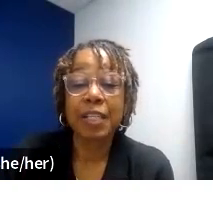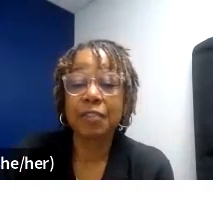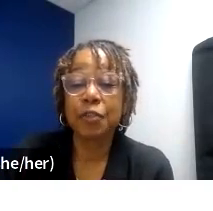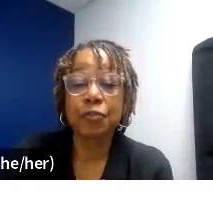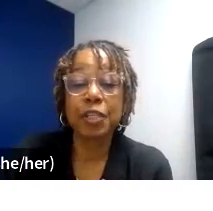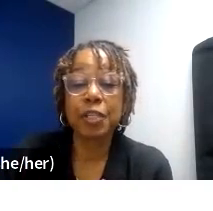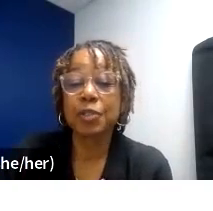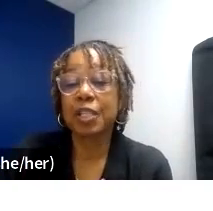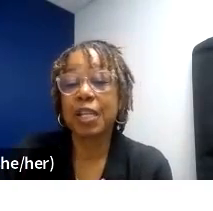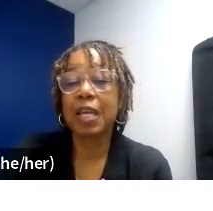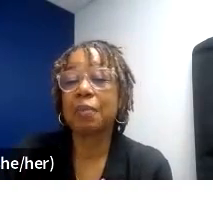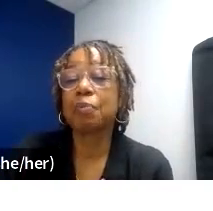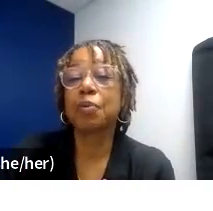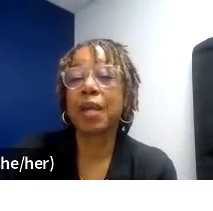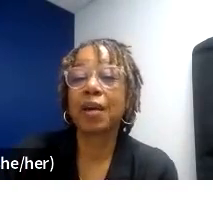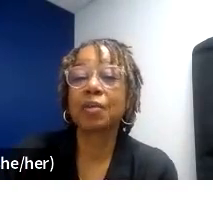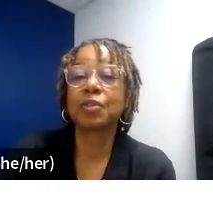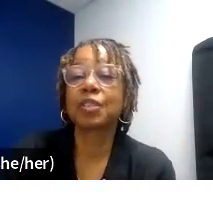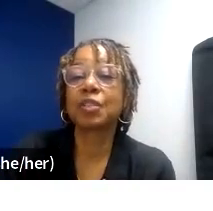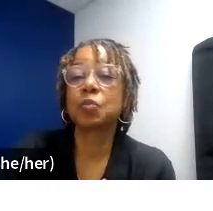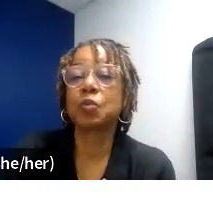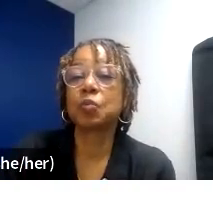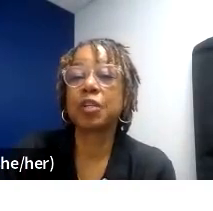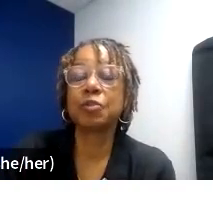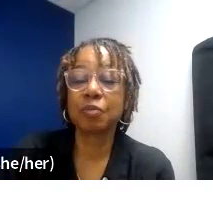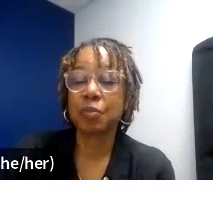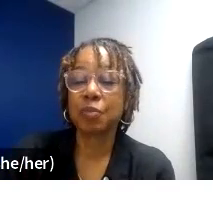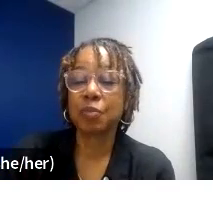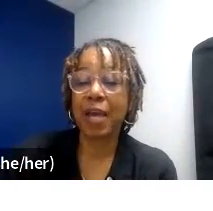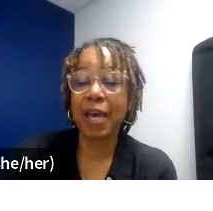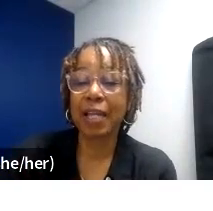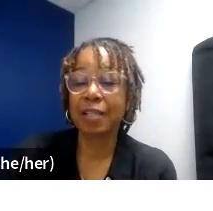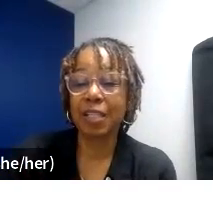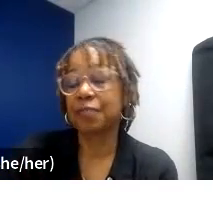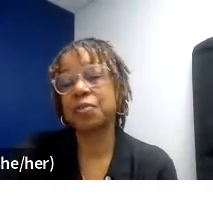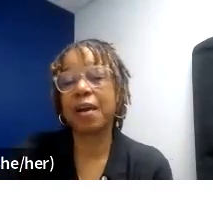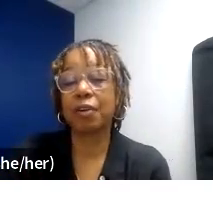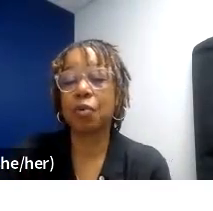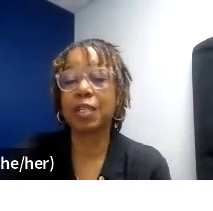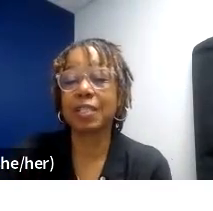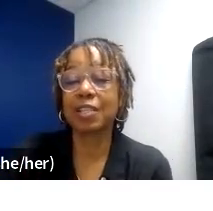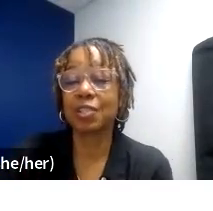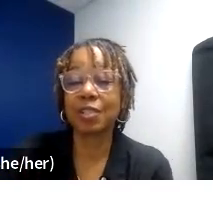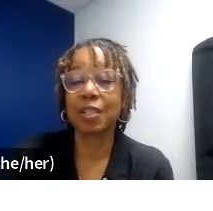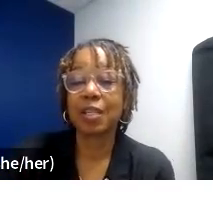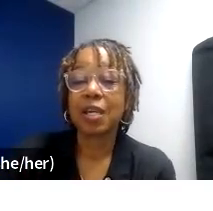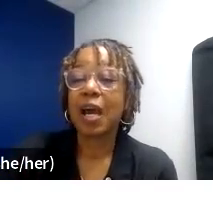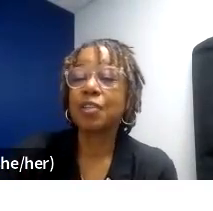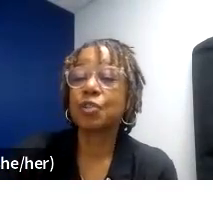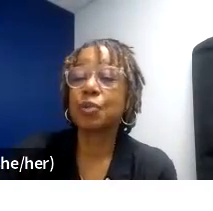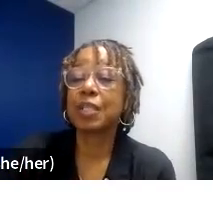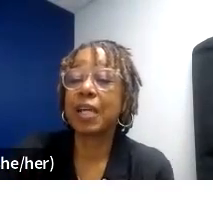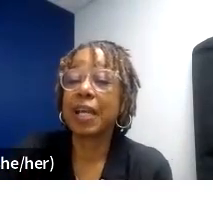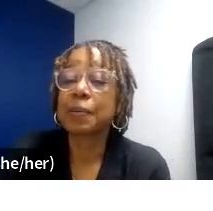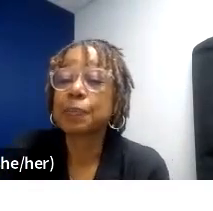And again, feel free to put your name, pronouns, where you're at, if you have an organization. How